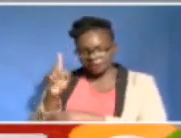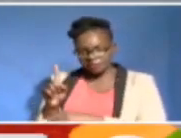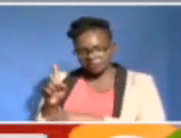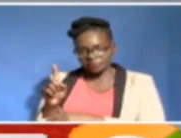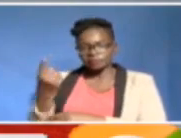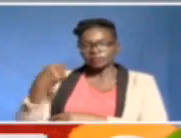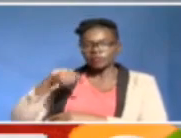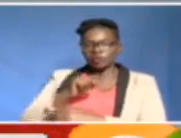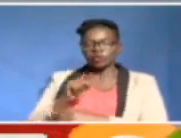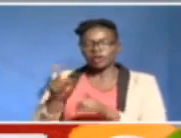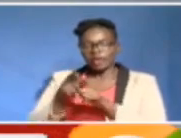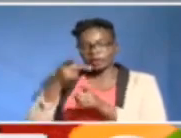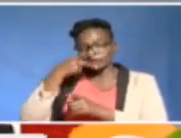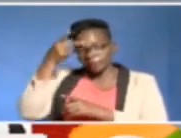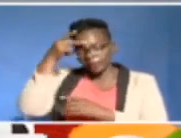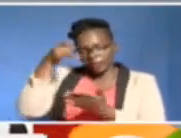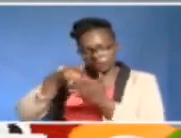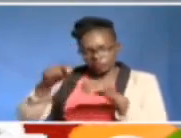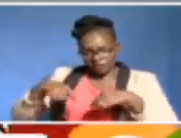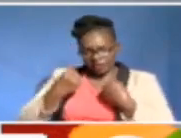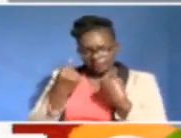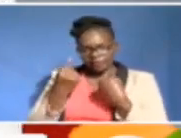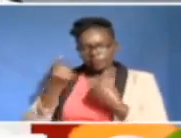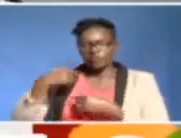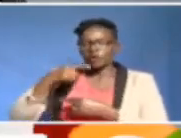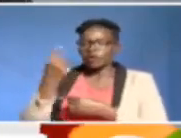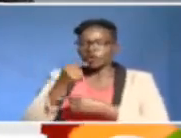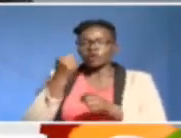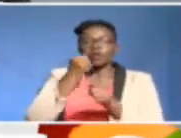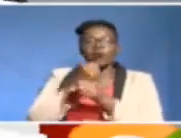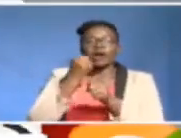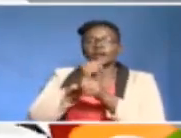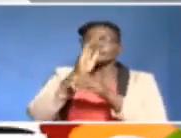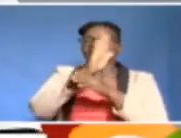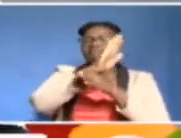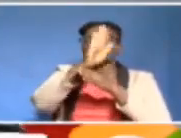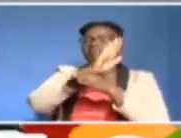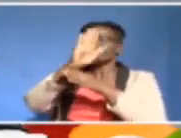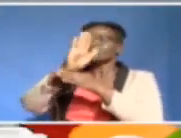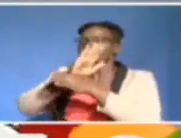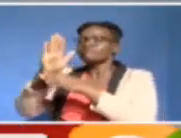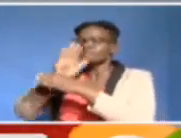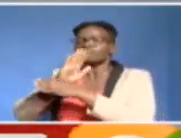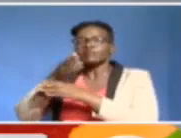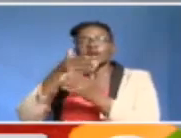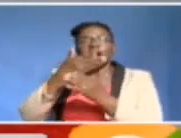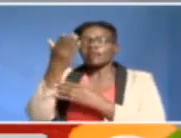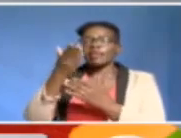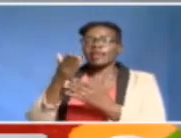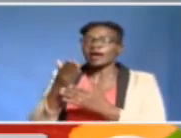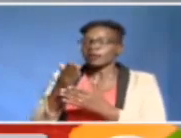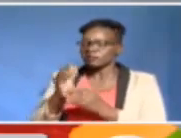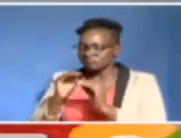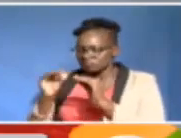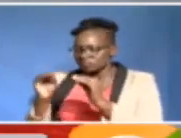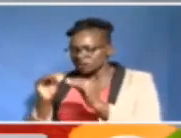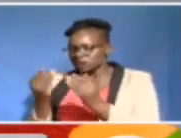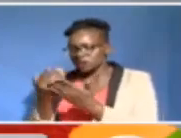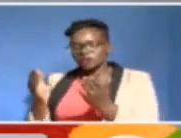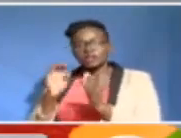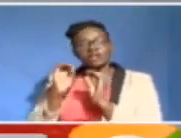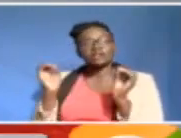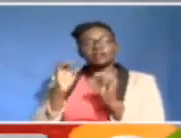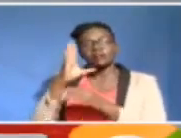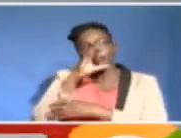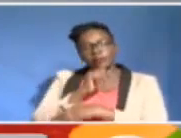we, as parents, including myself, are we just walking out there? We are too busy to have a conversation with our children about